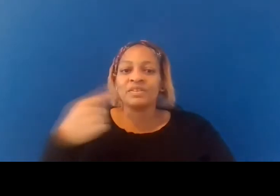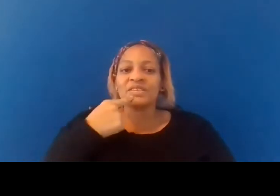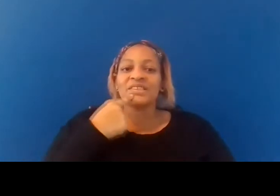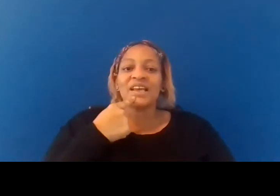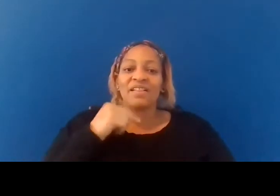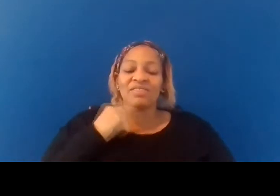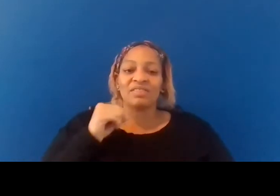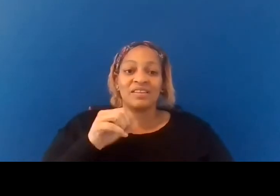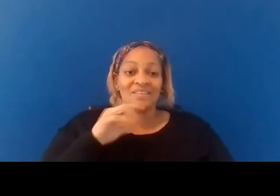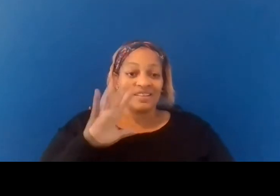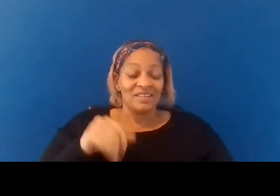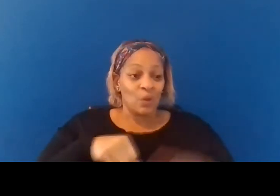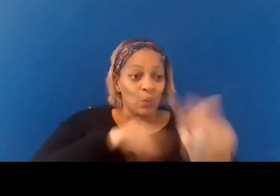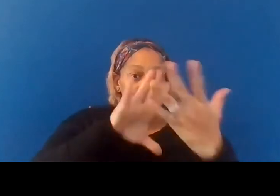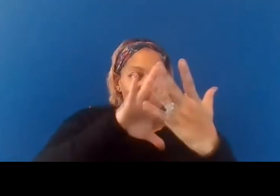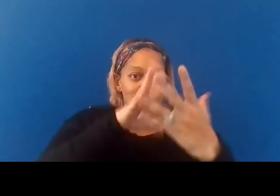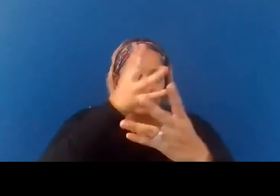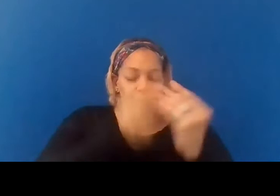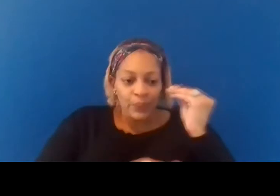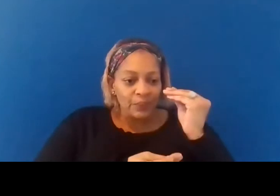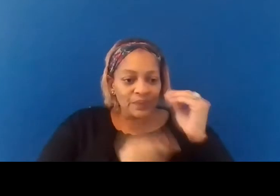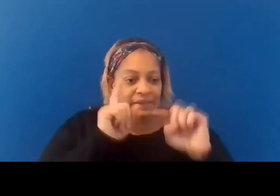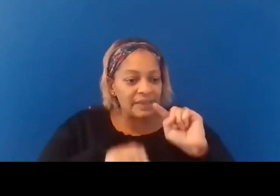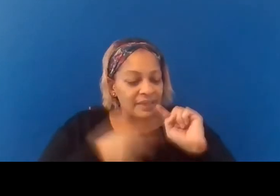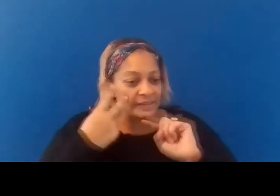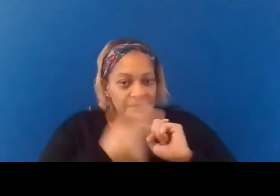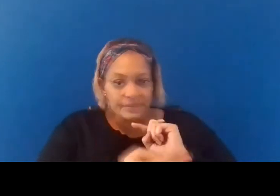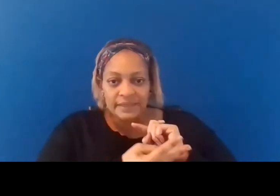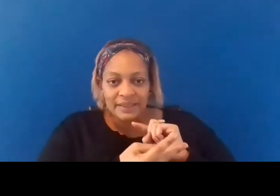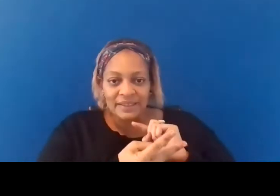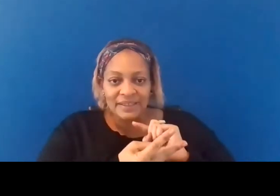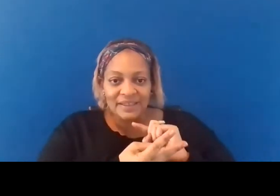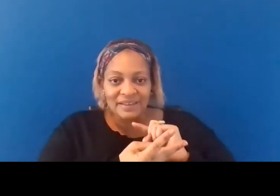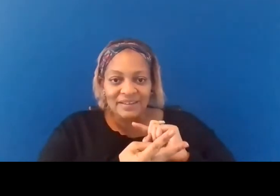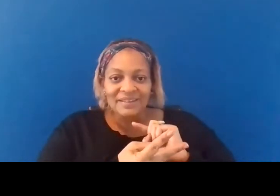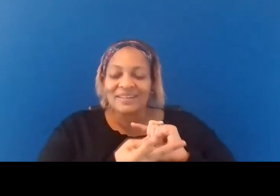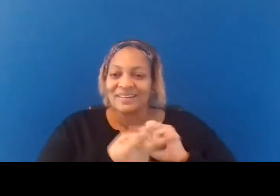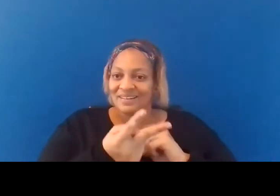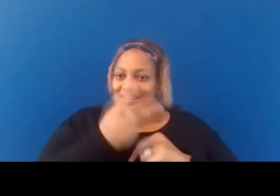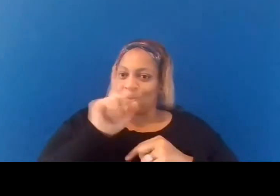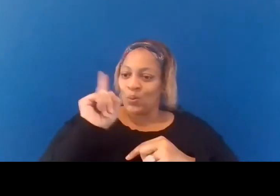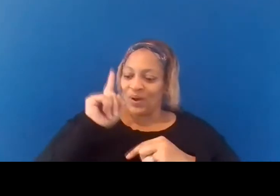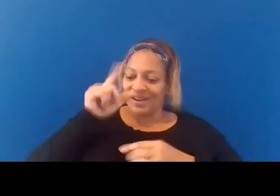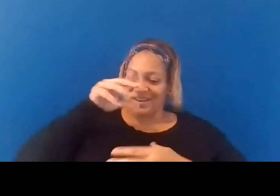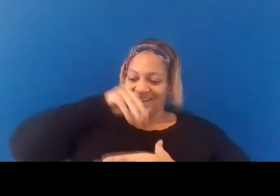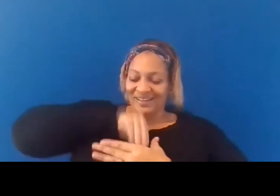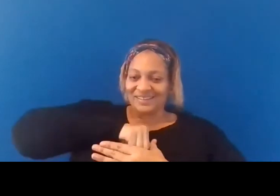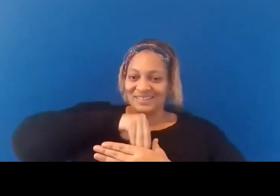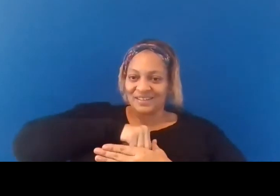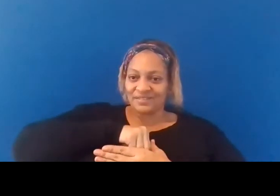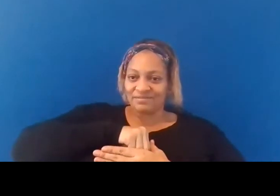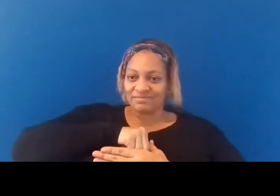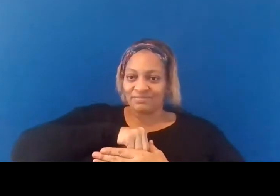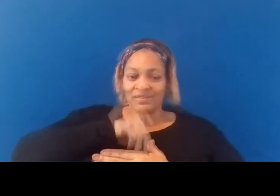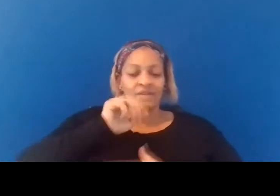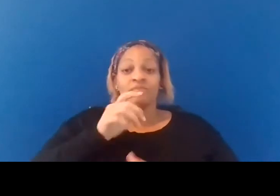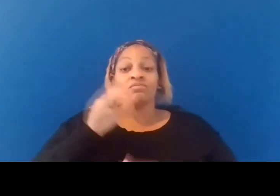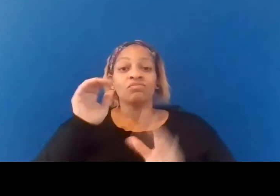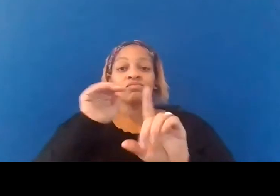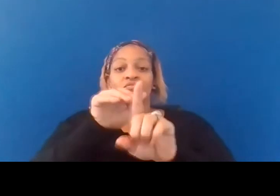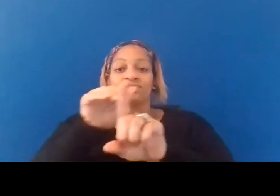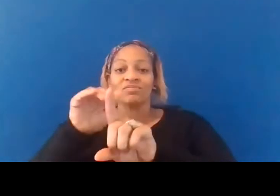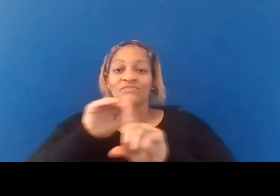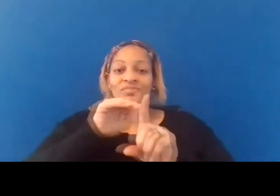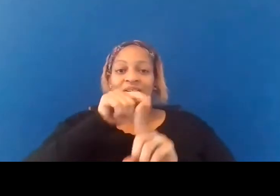presence hidden within us. Now, once again, let's be reminded, this is the language he's using, because we understand that